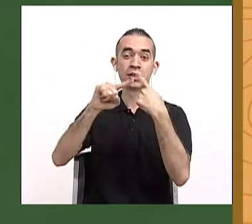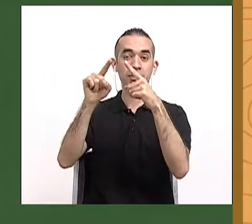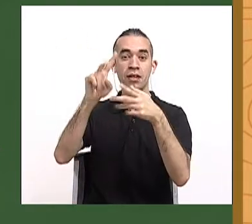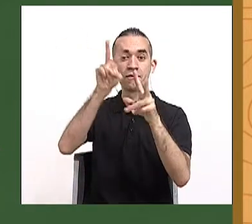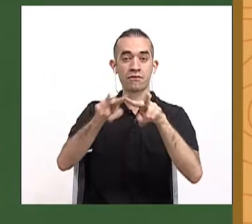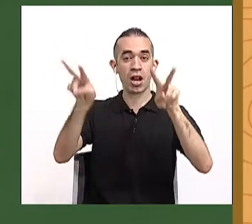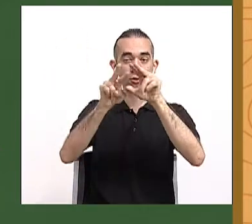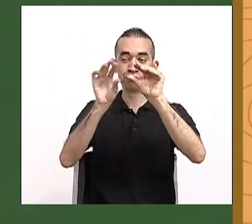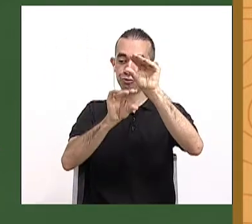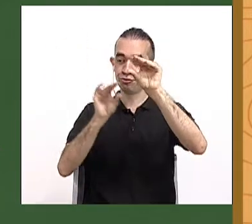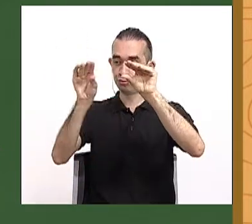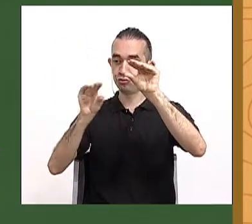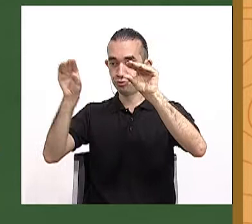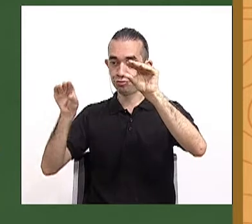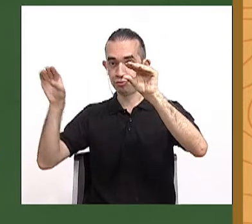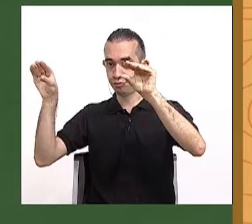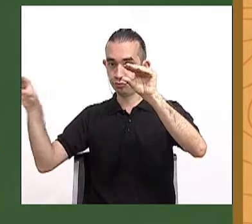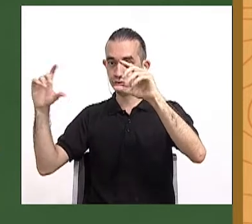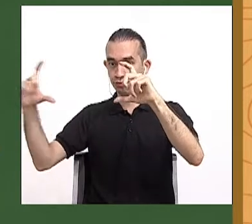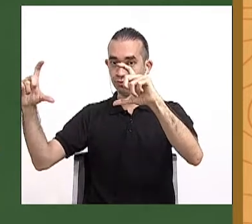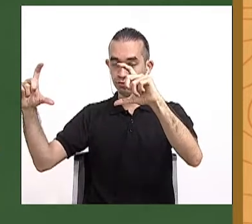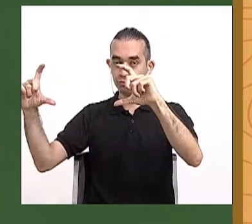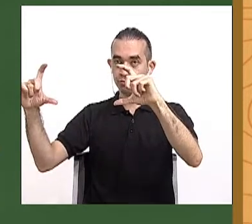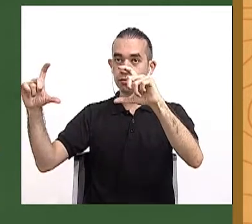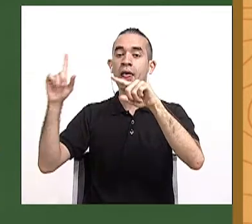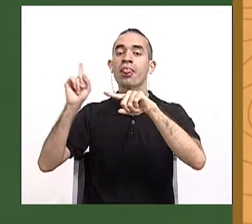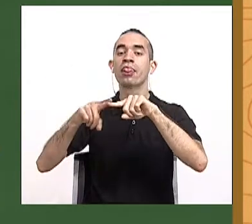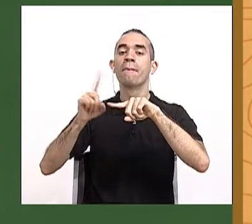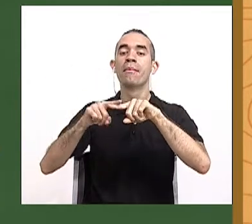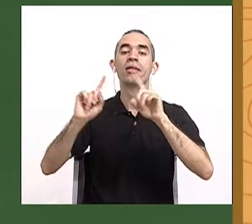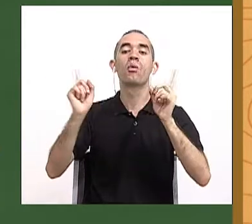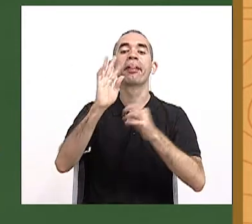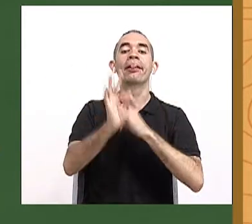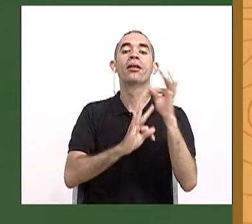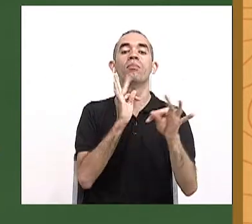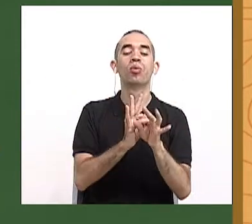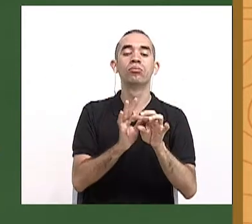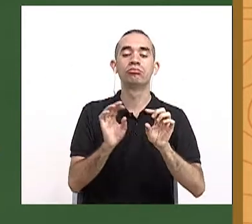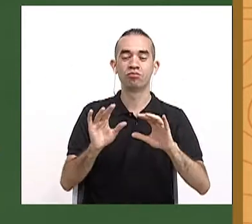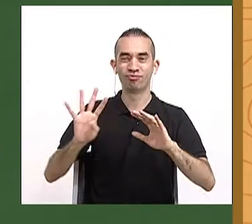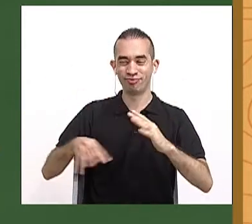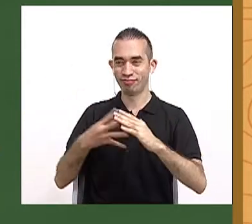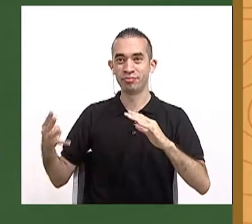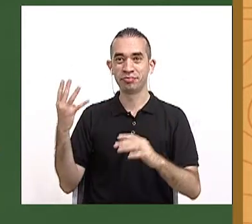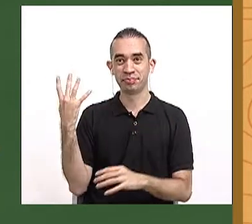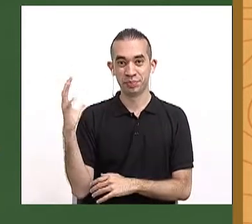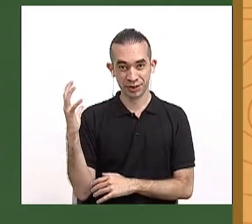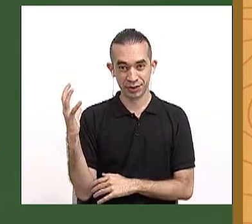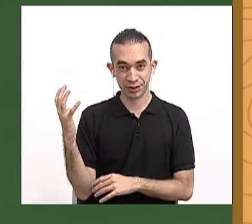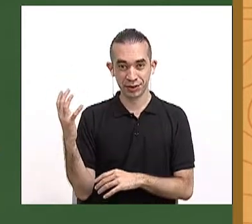them according to the correct category, right? Ask your family for help. So we